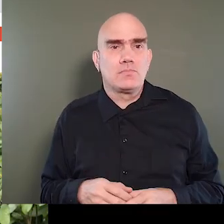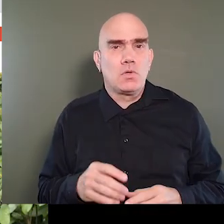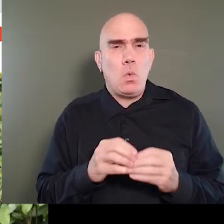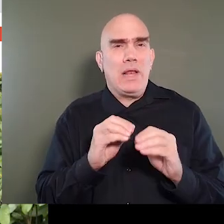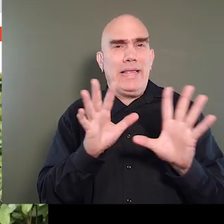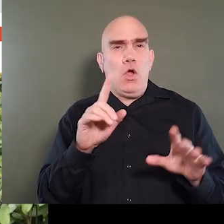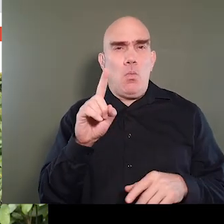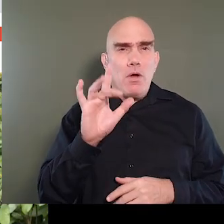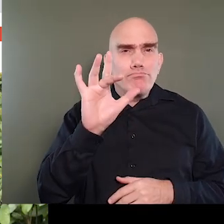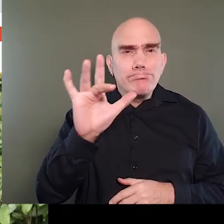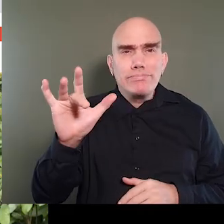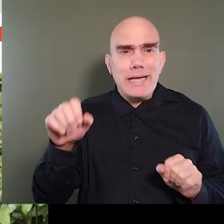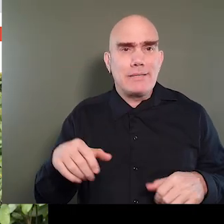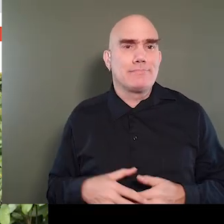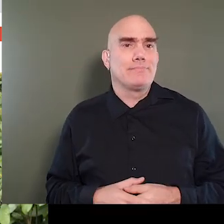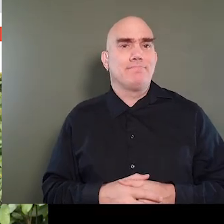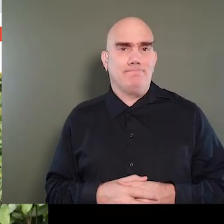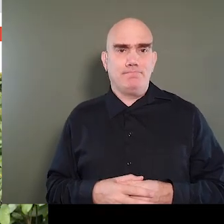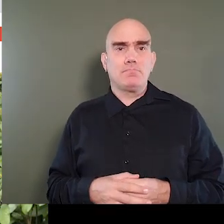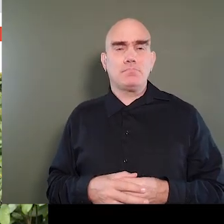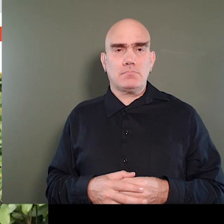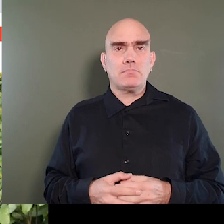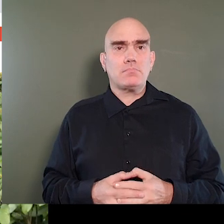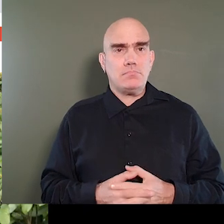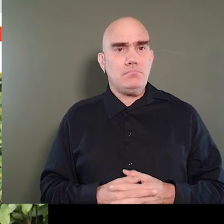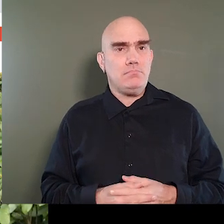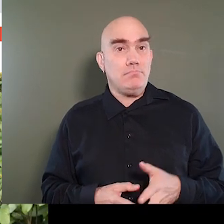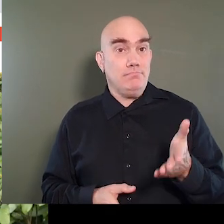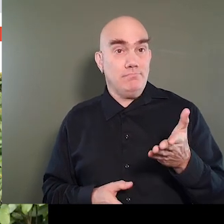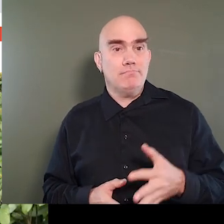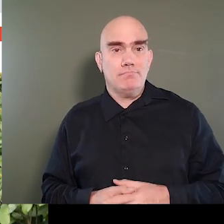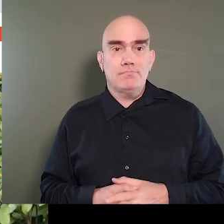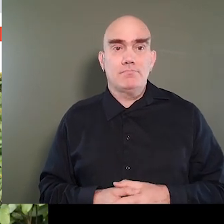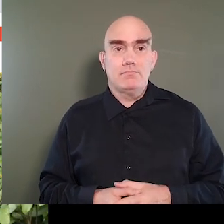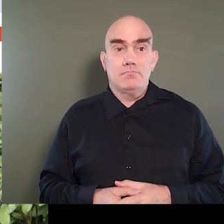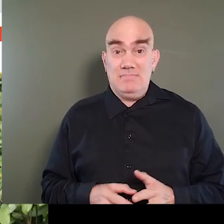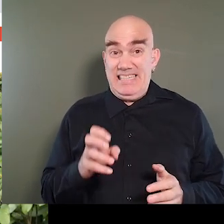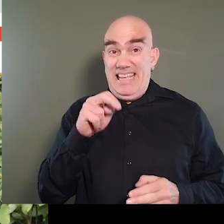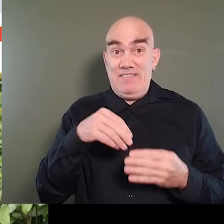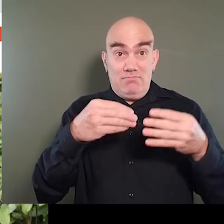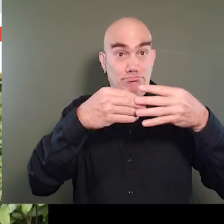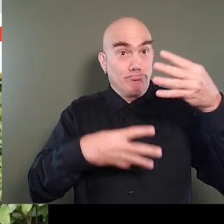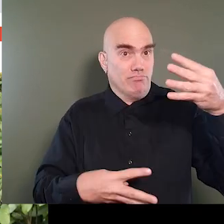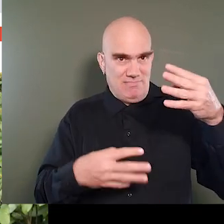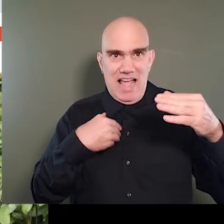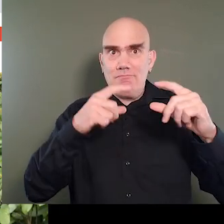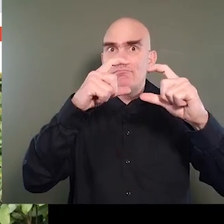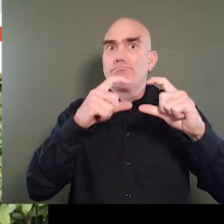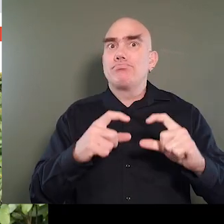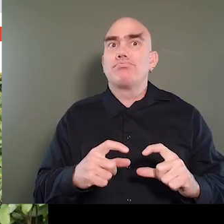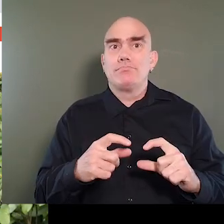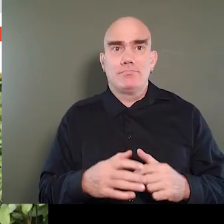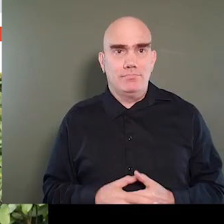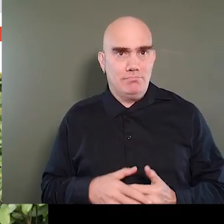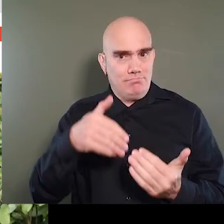more clear where the buttons to click on are. This is true even in the drop-down menu.